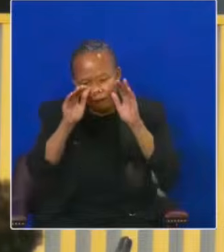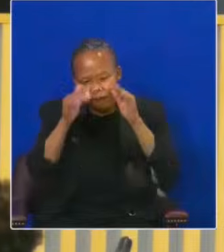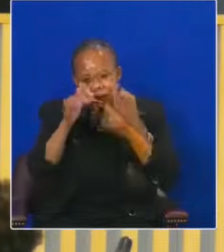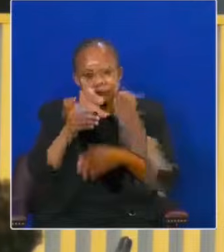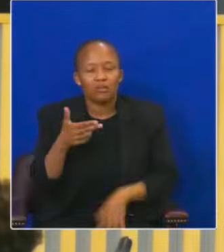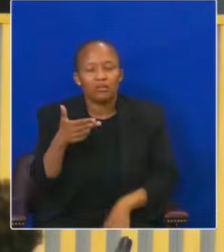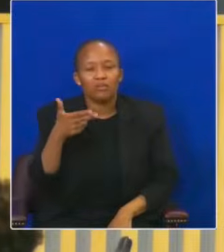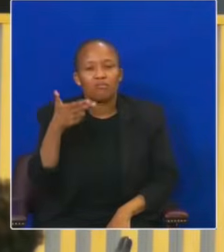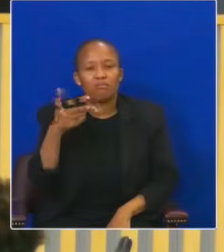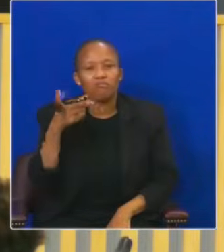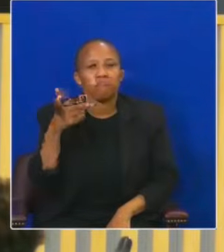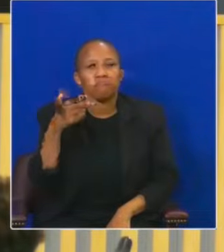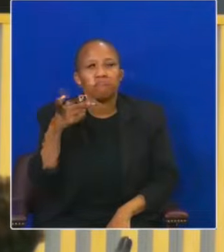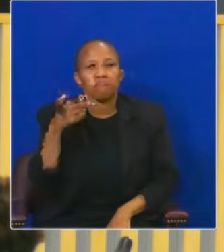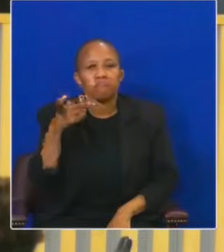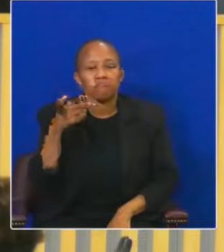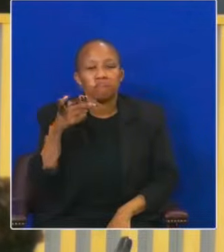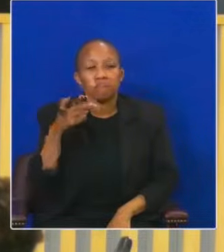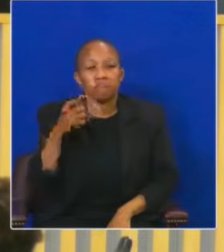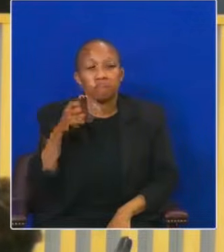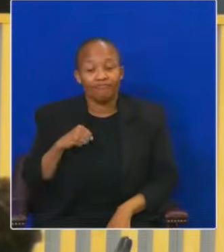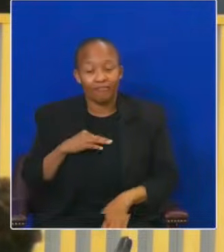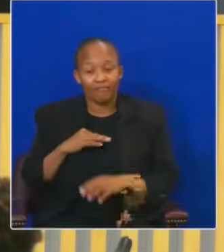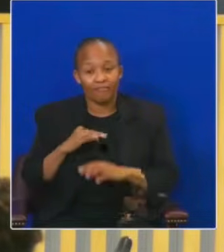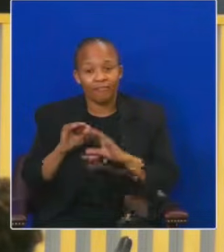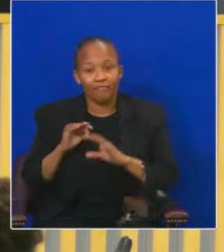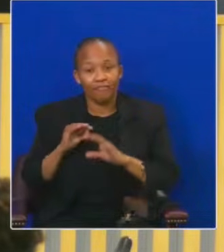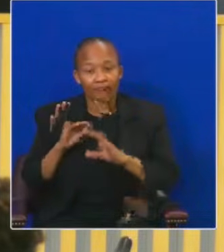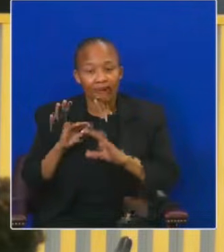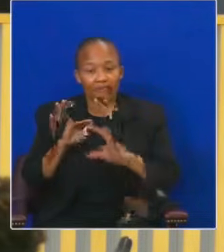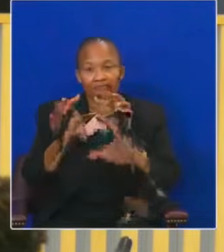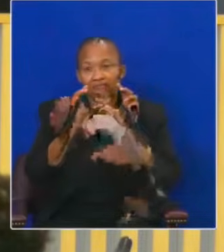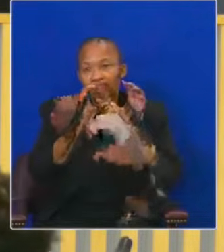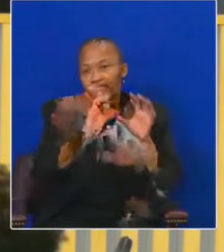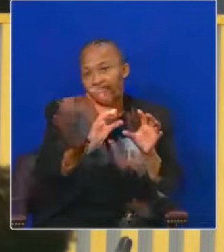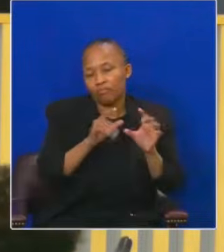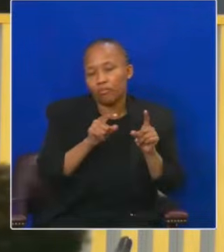to conduct the